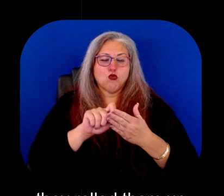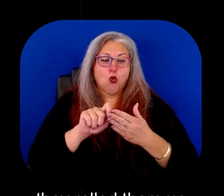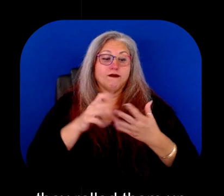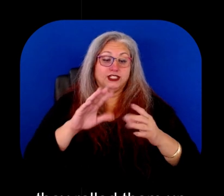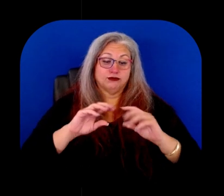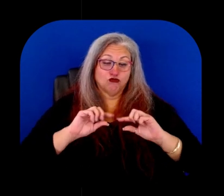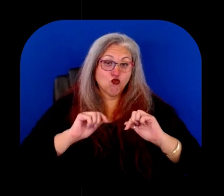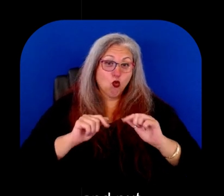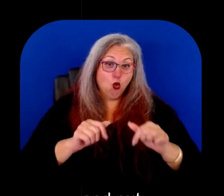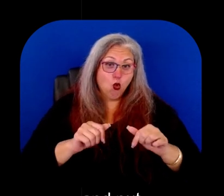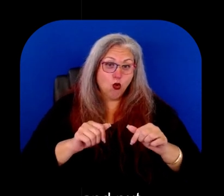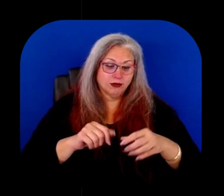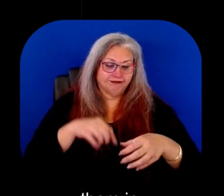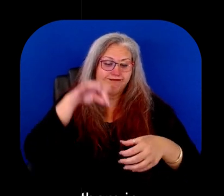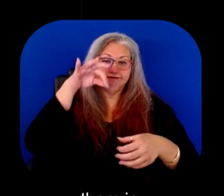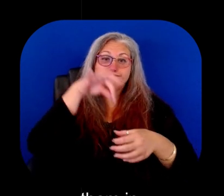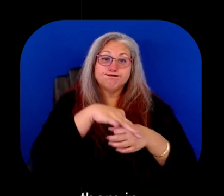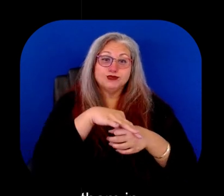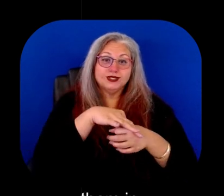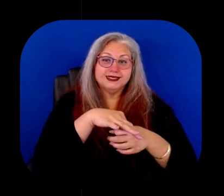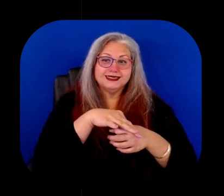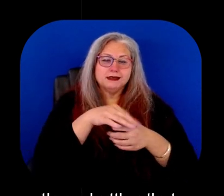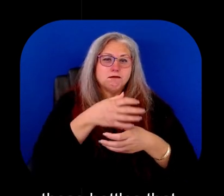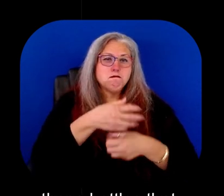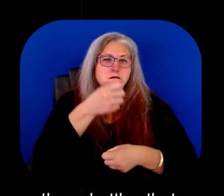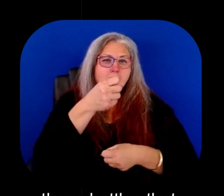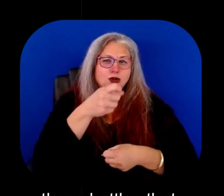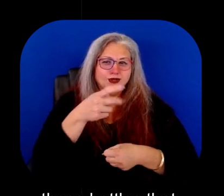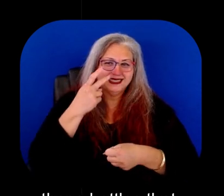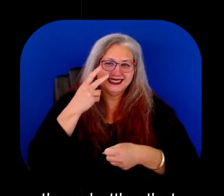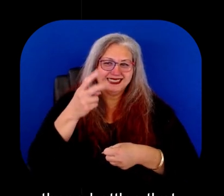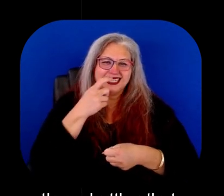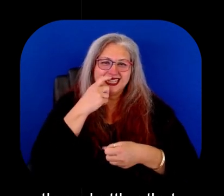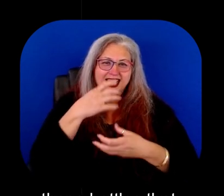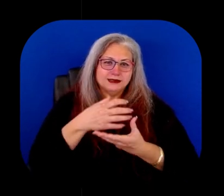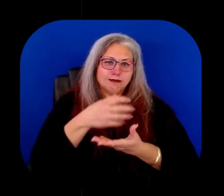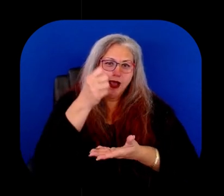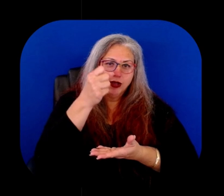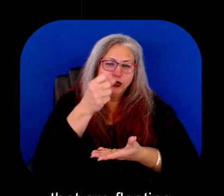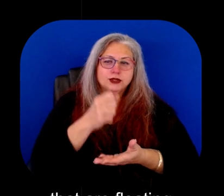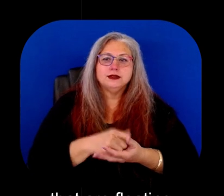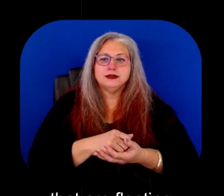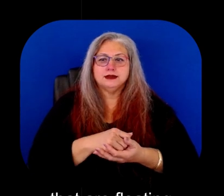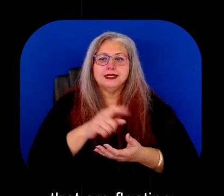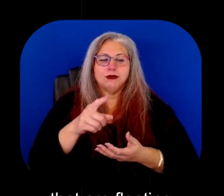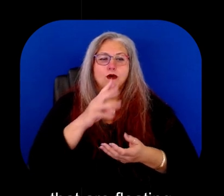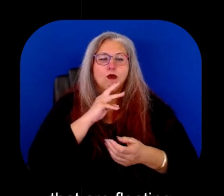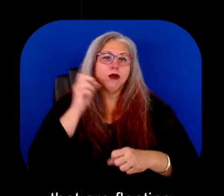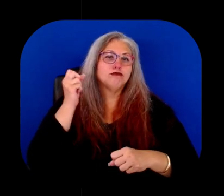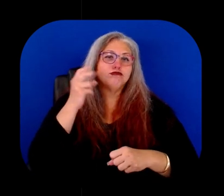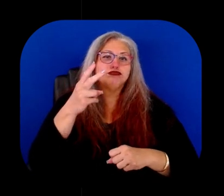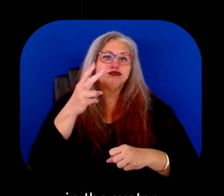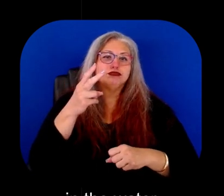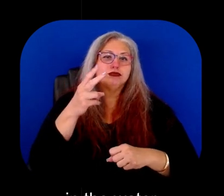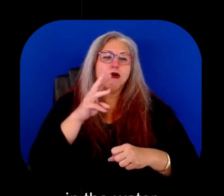up and put them in these bottles that you see that are floating